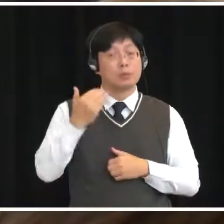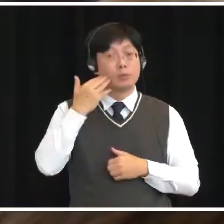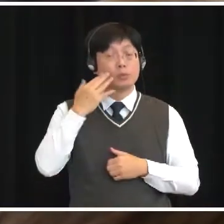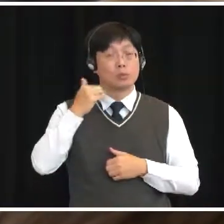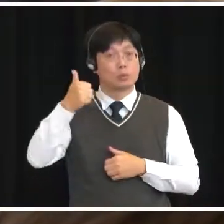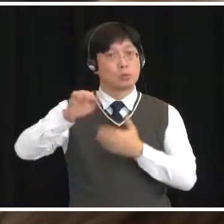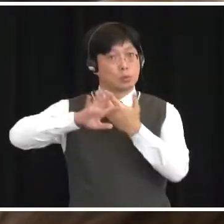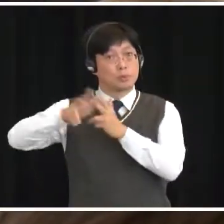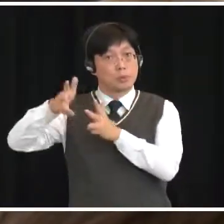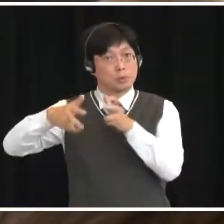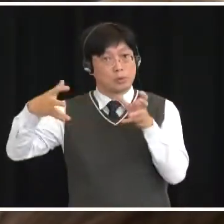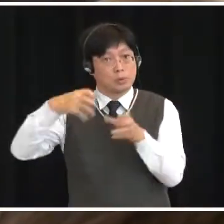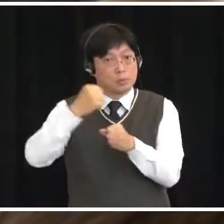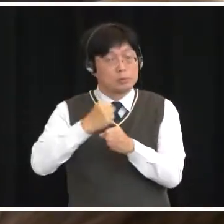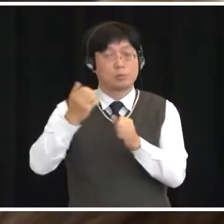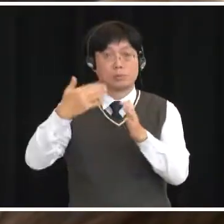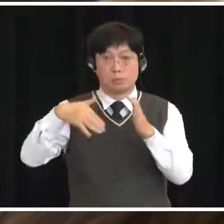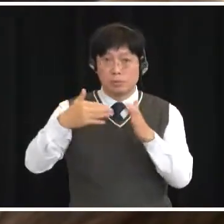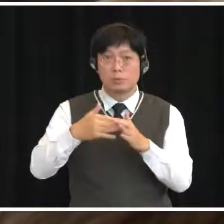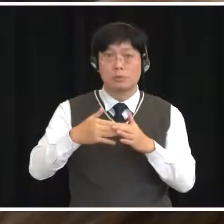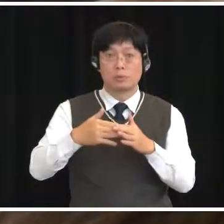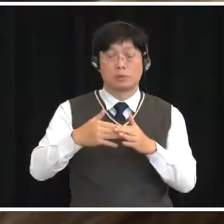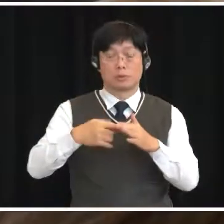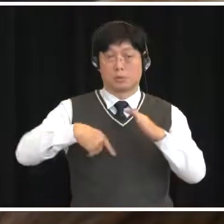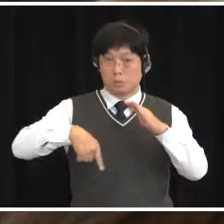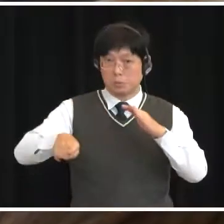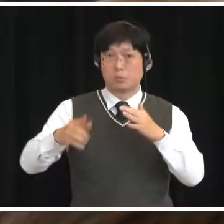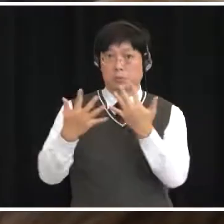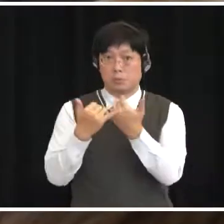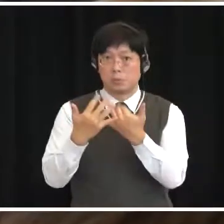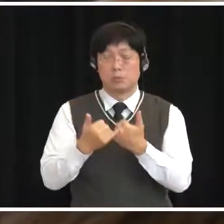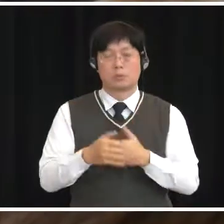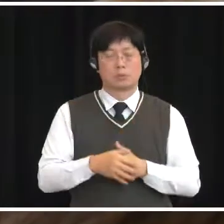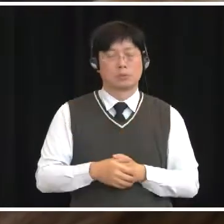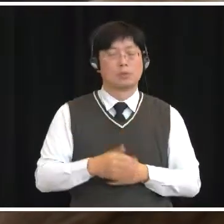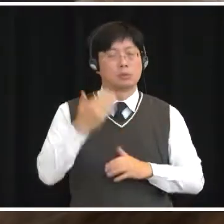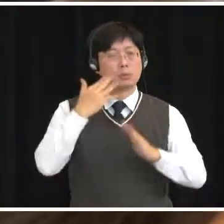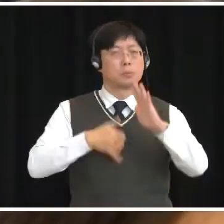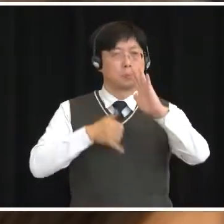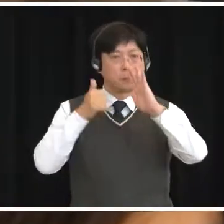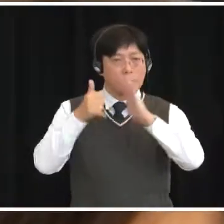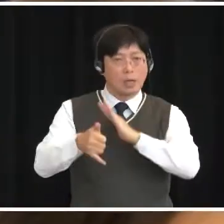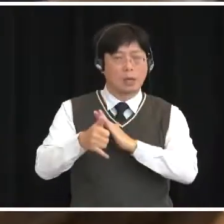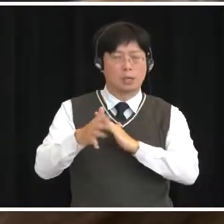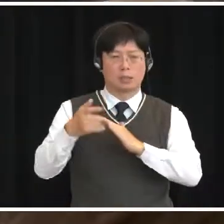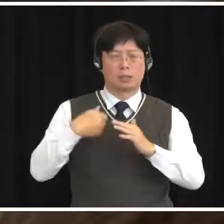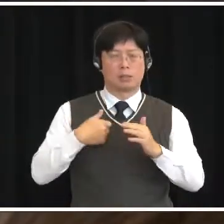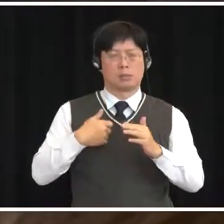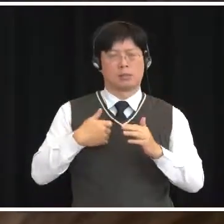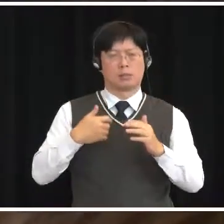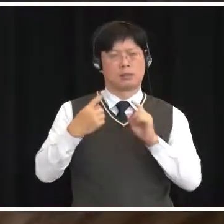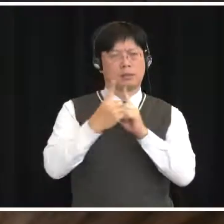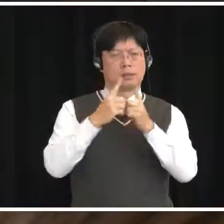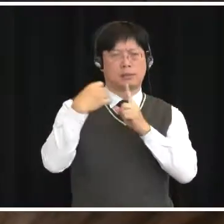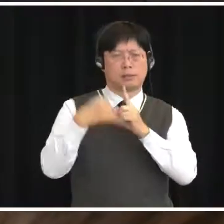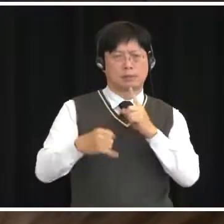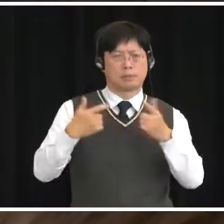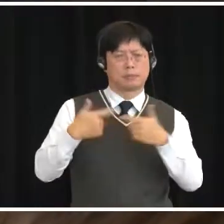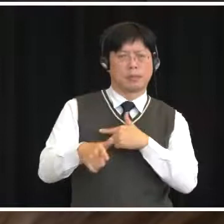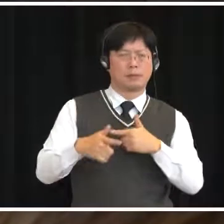abused, they can call this 113 hotline. If students go to the factories and